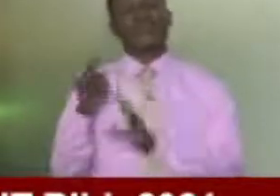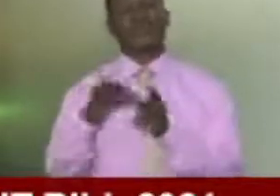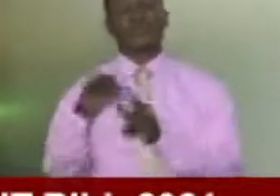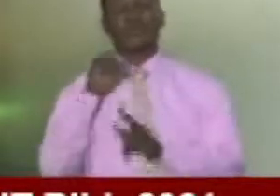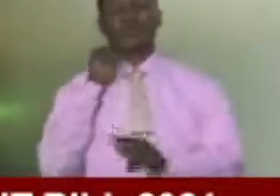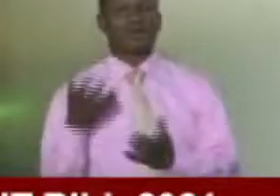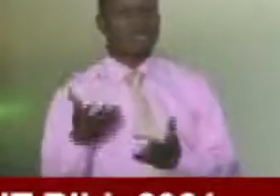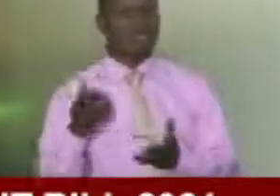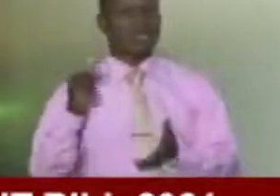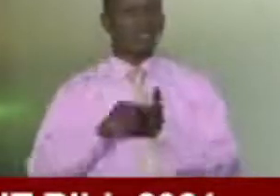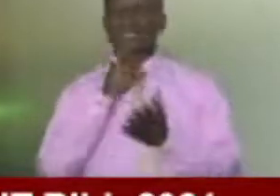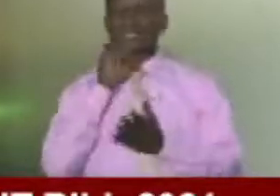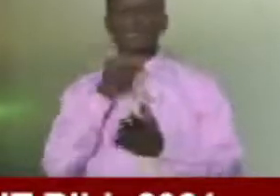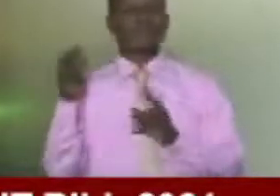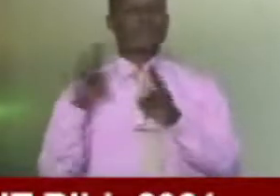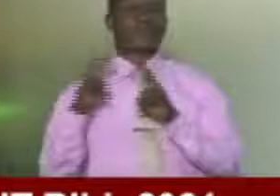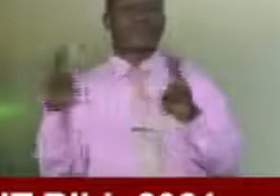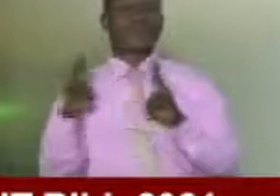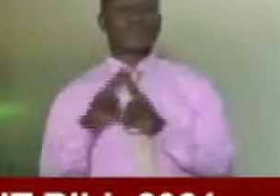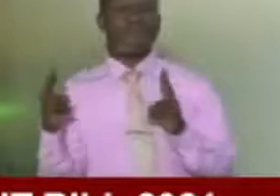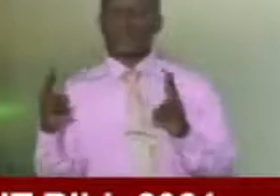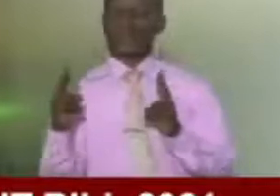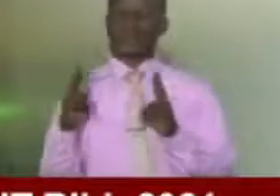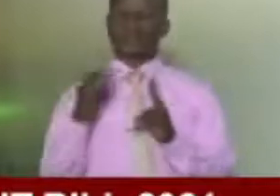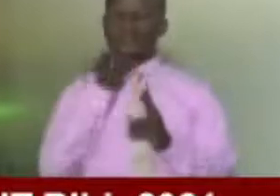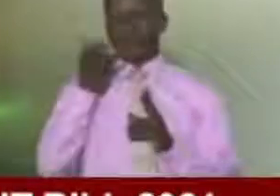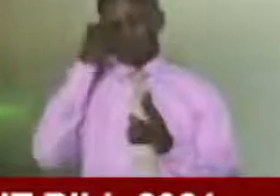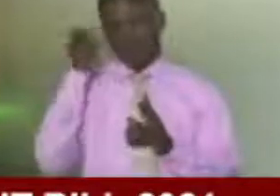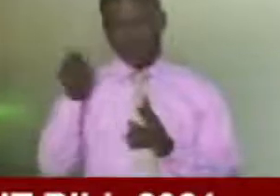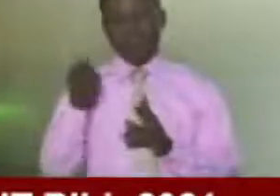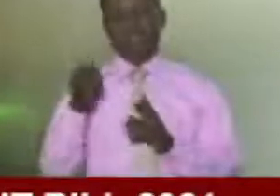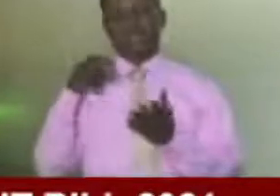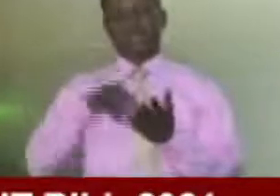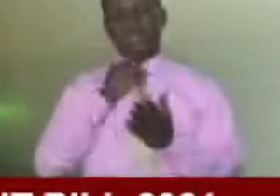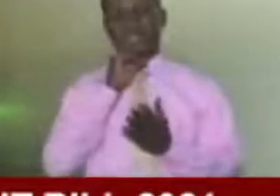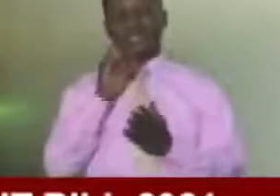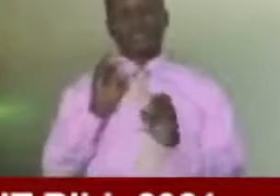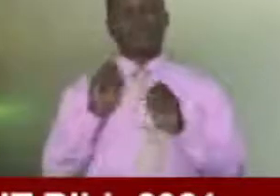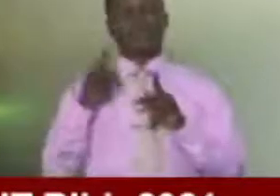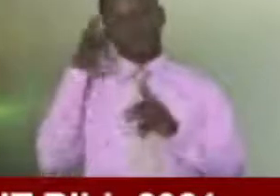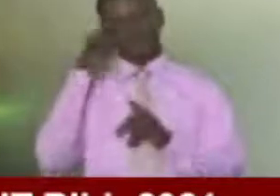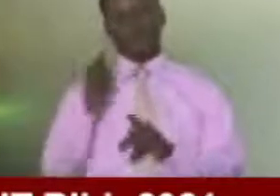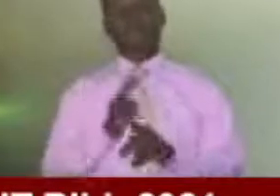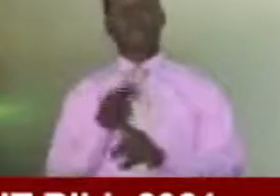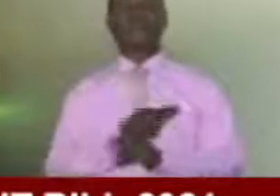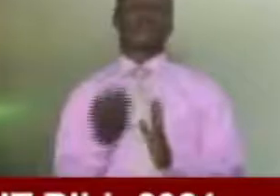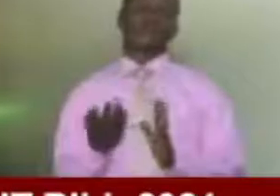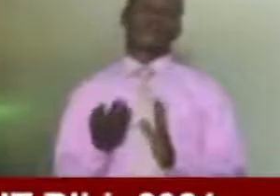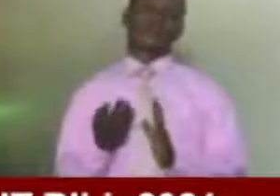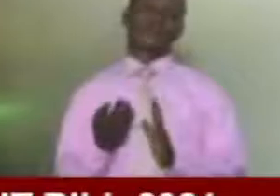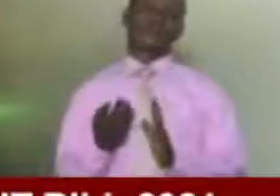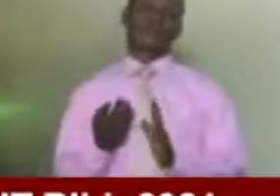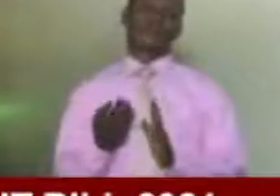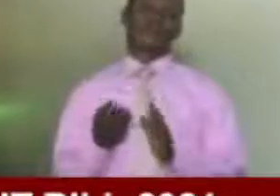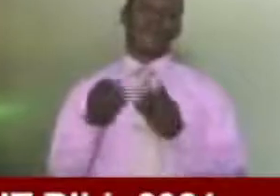I think that is a very, very wrong, and that's one of the reasons why I said, well, it's an opportunity for us to come and explain. You know, there are a lot of governors